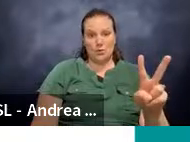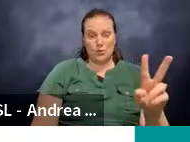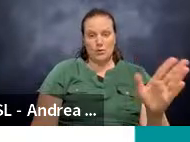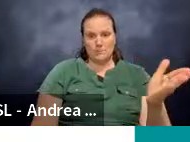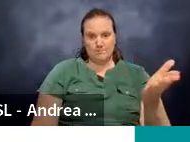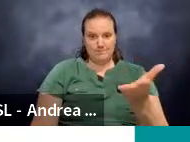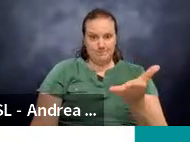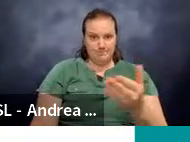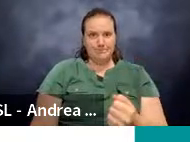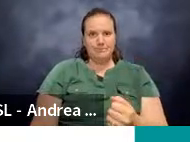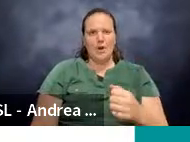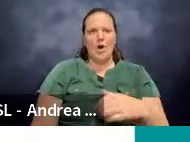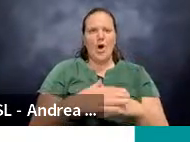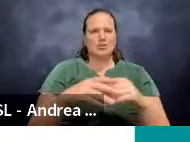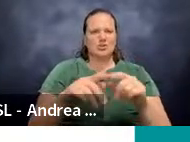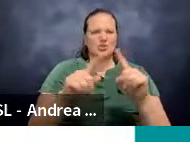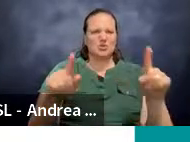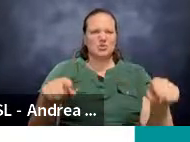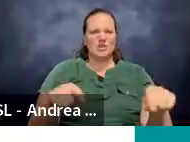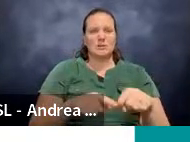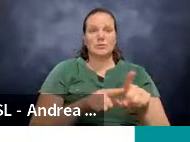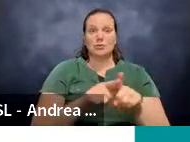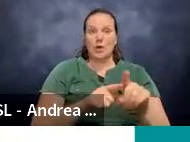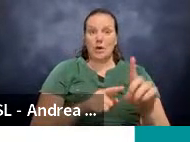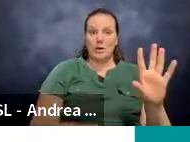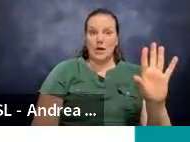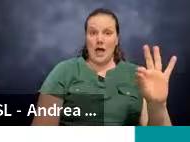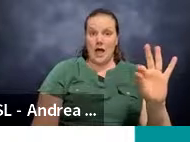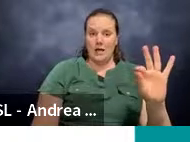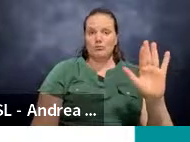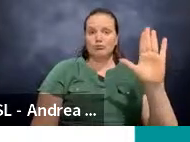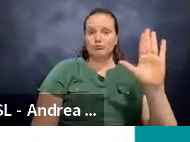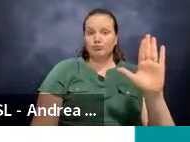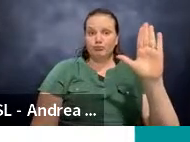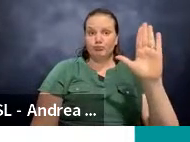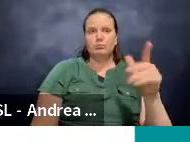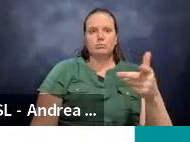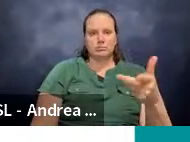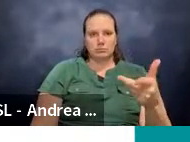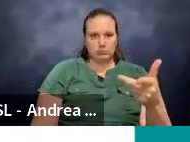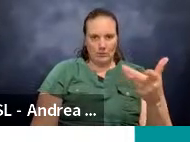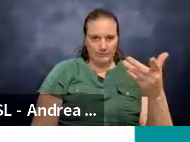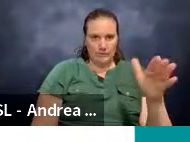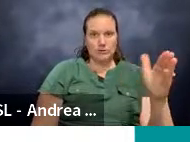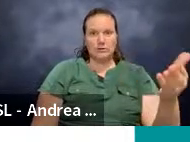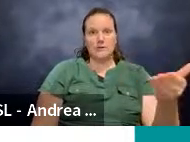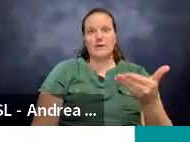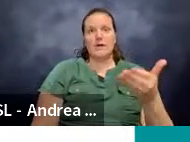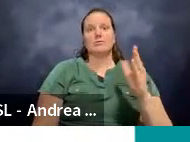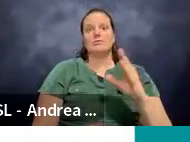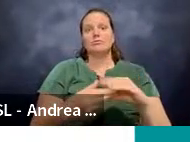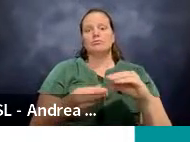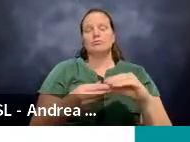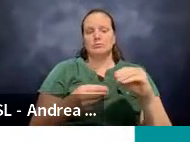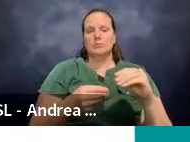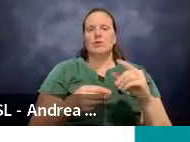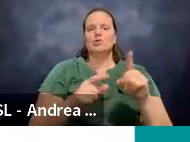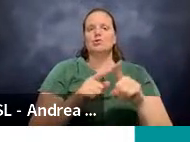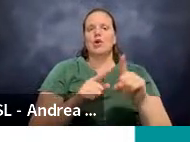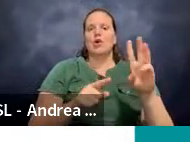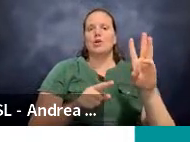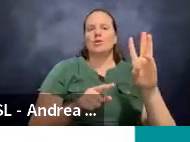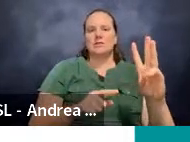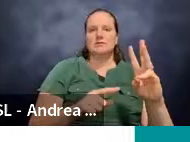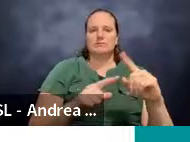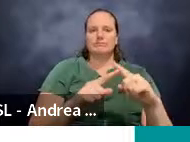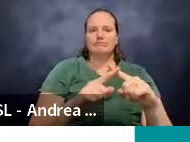674942. Please also remember to dial *9 to raise your hand. After you are invited to speak, please dial *6 to